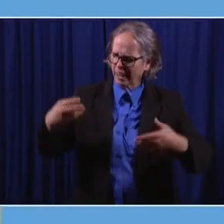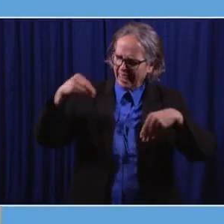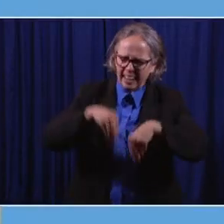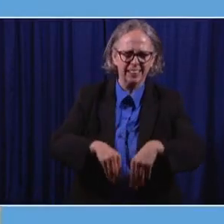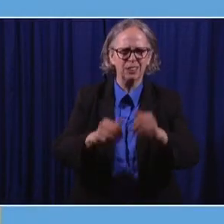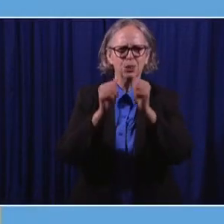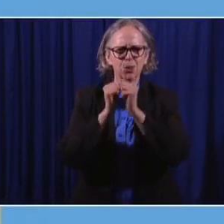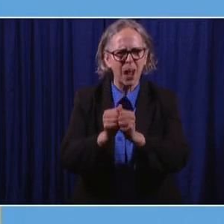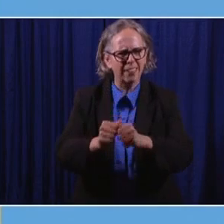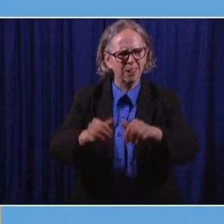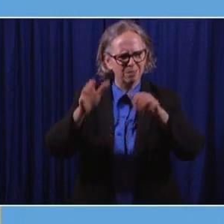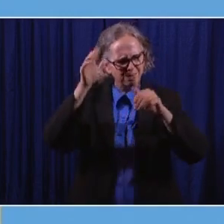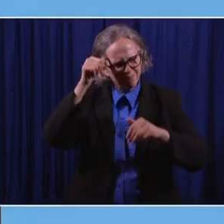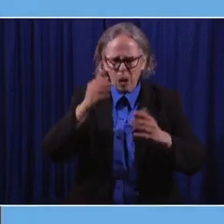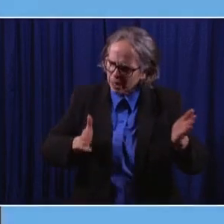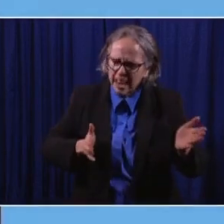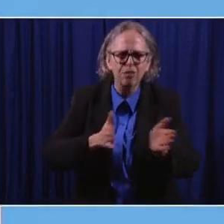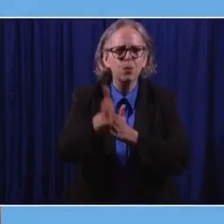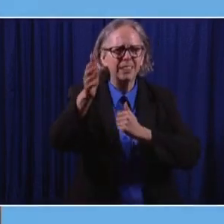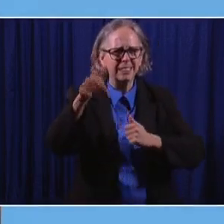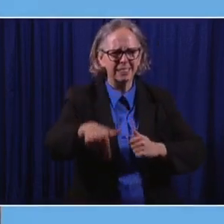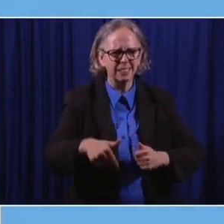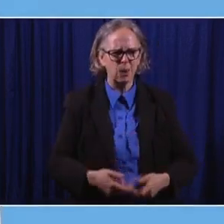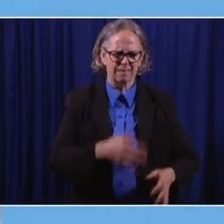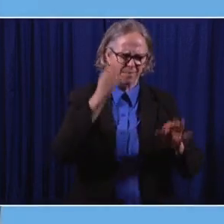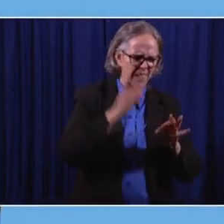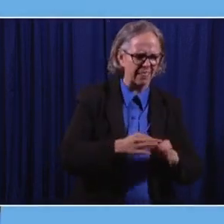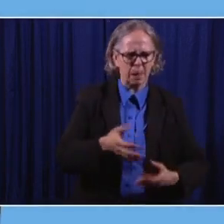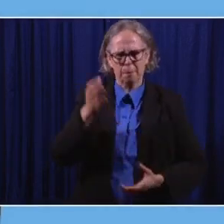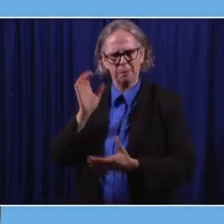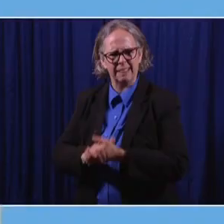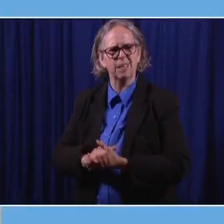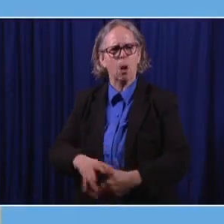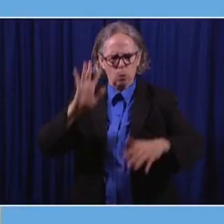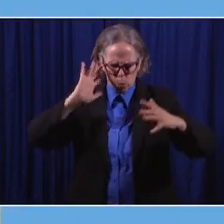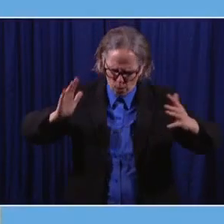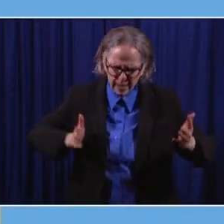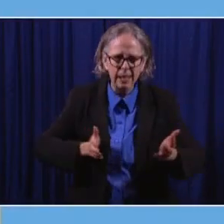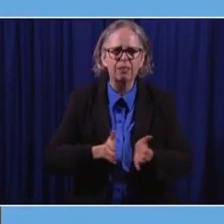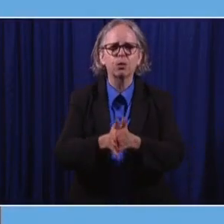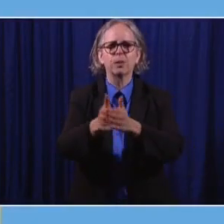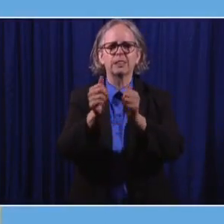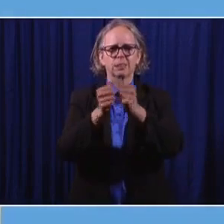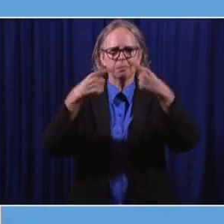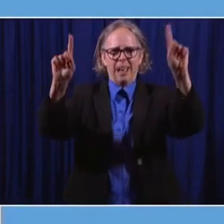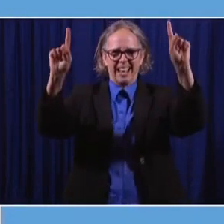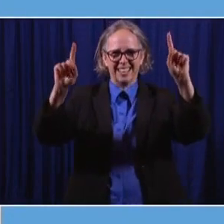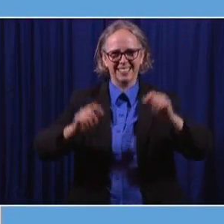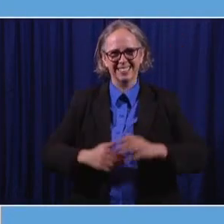And I also have faith and belief in the fact that we will come out stronger. Thank you, sir. Have a good day.